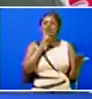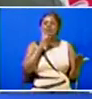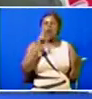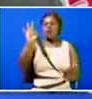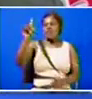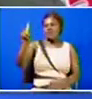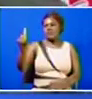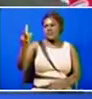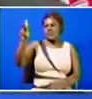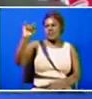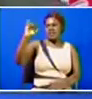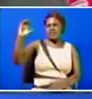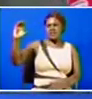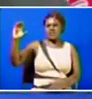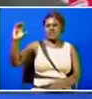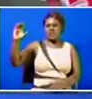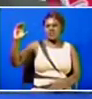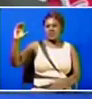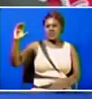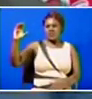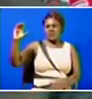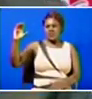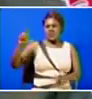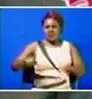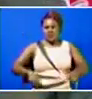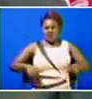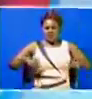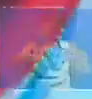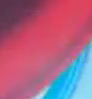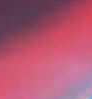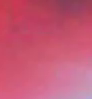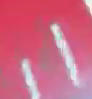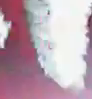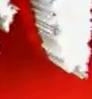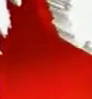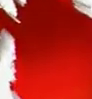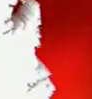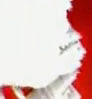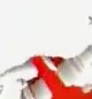the 31st at KICC for a life-changing experience.